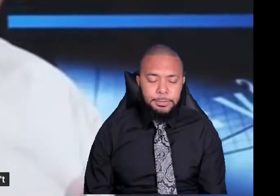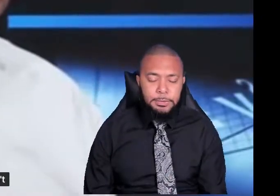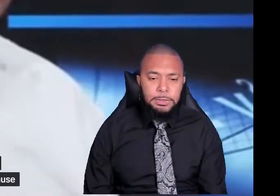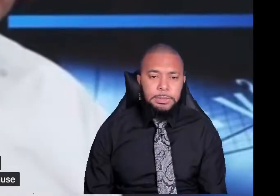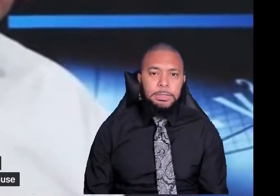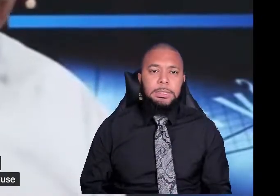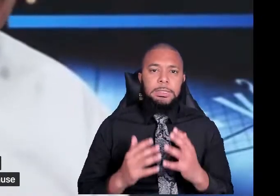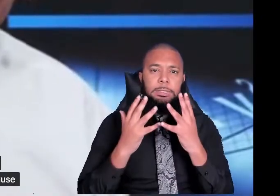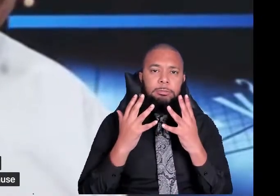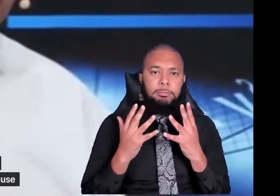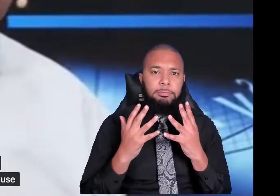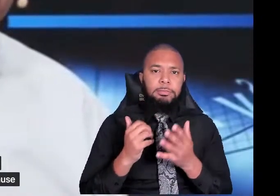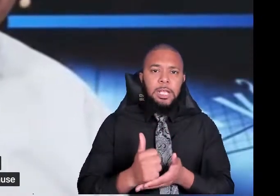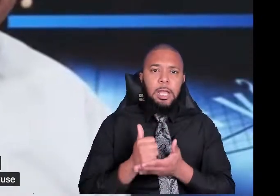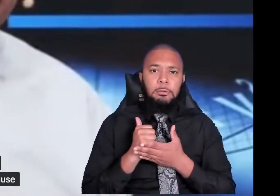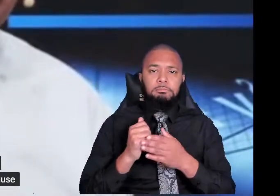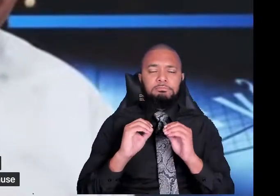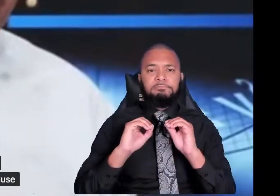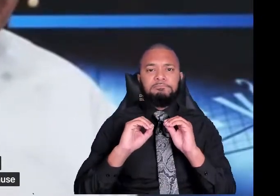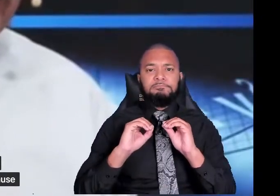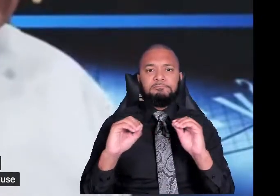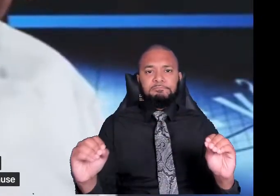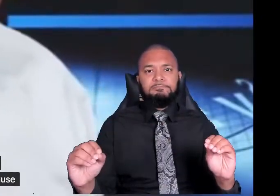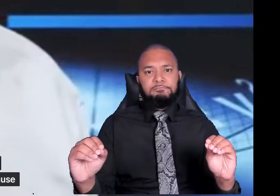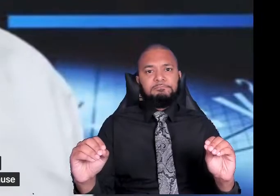it didn't accomplish a thing. Okay?